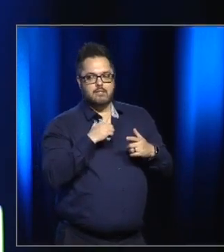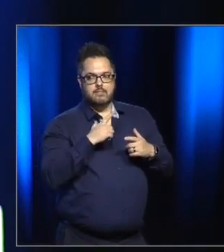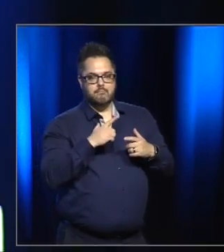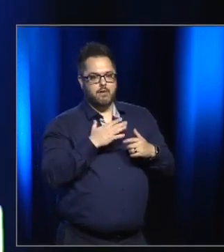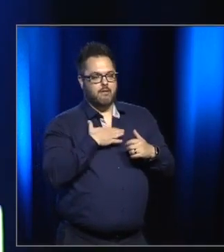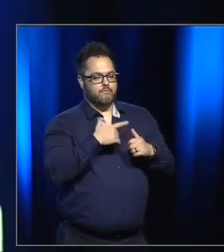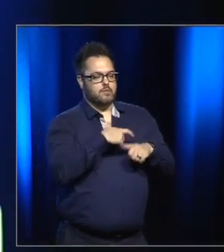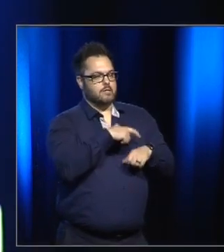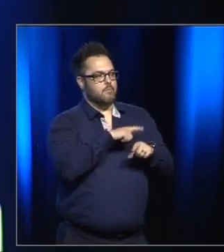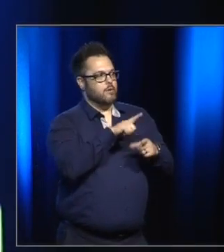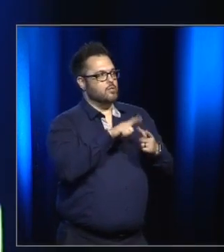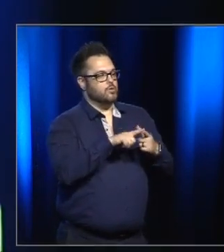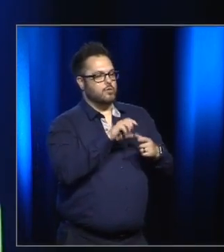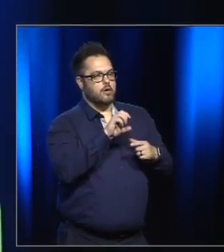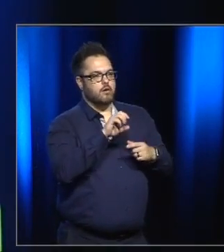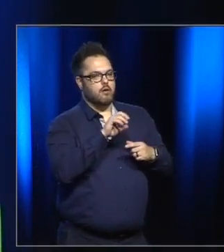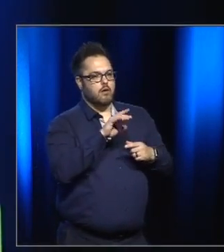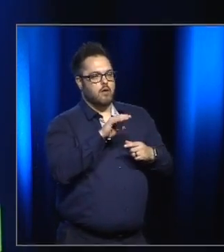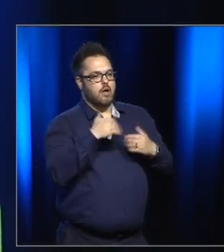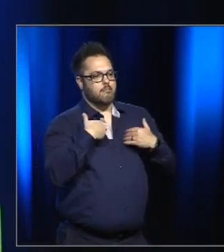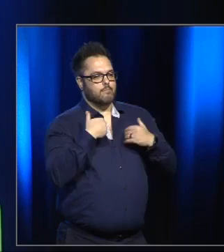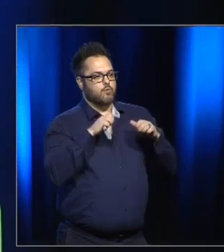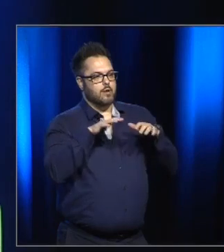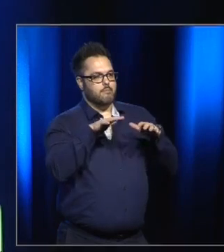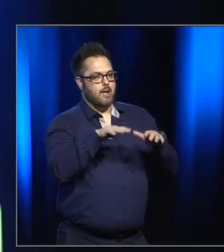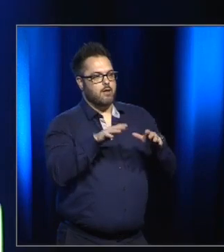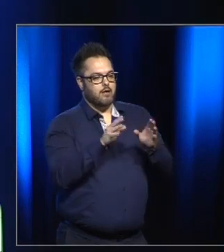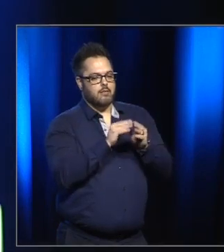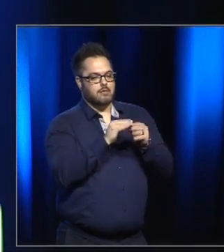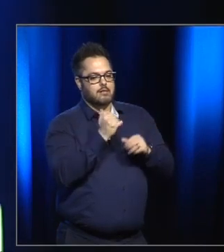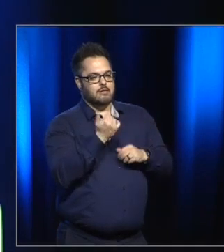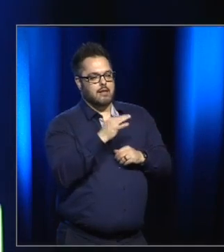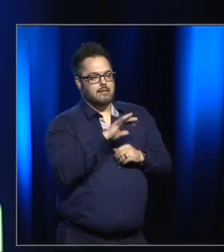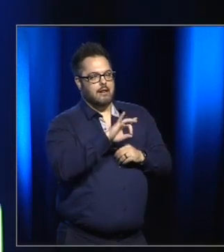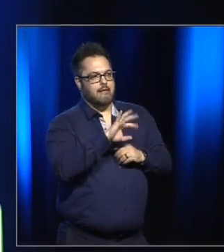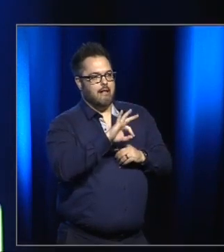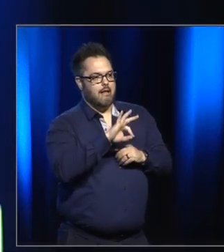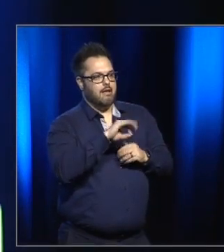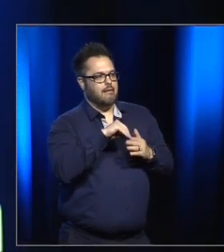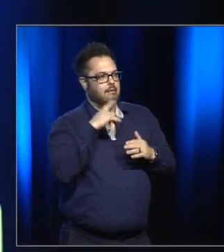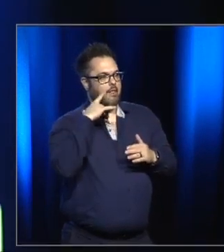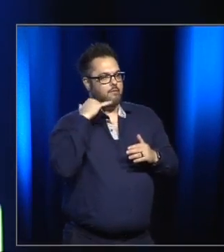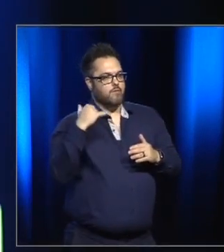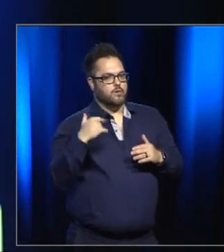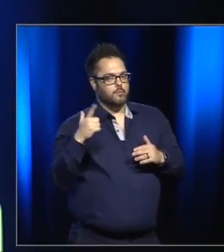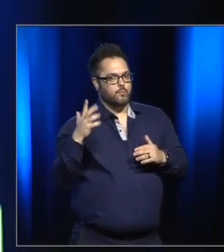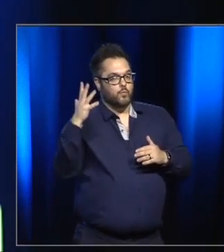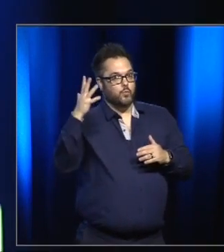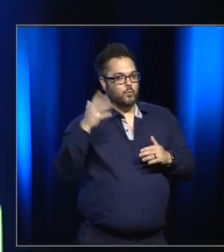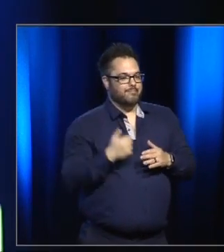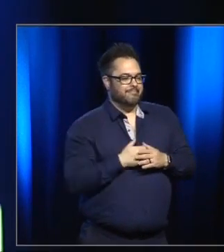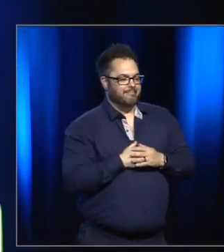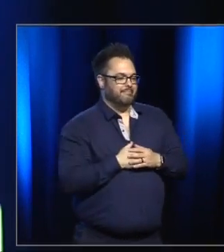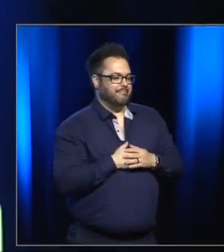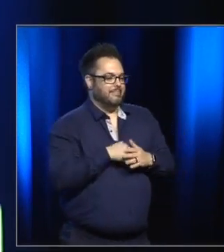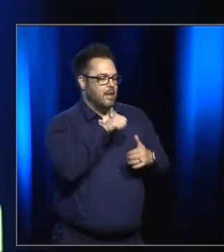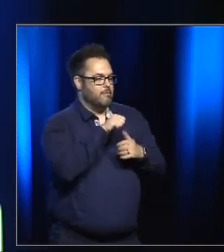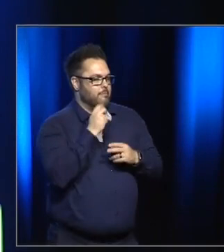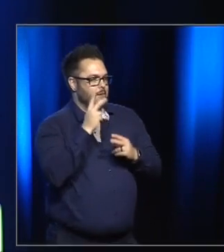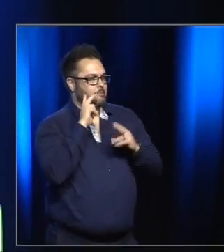marine mammal conference was in 1989 in California. I still remember it